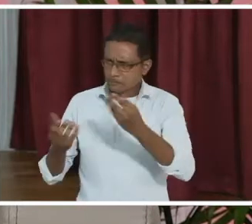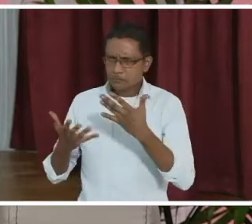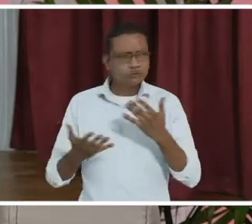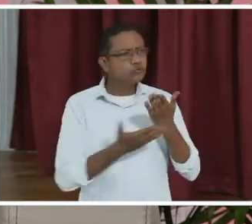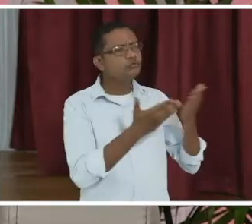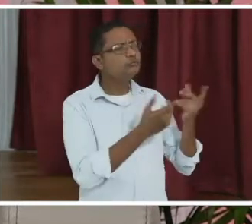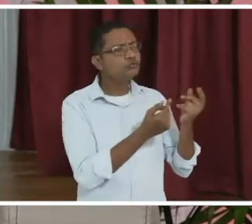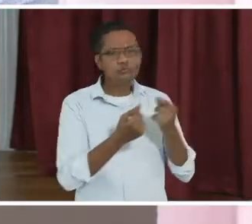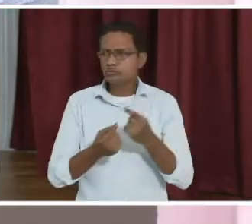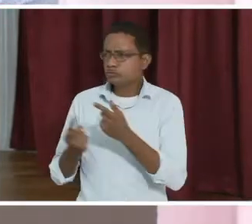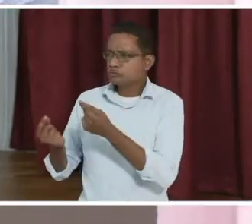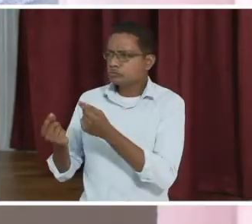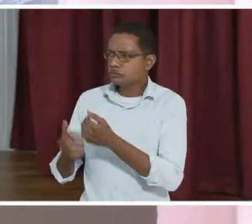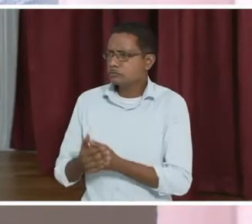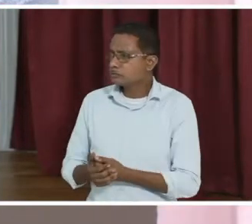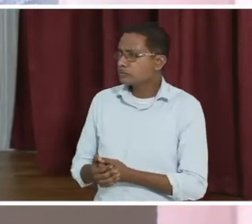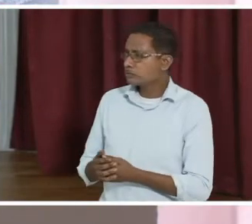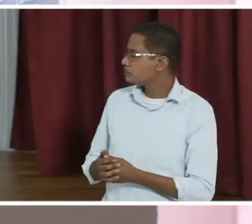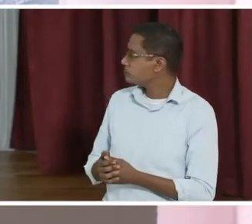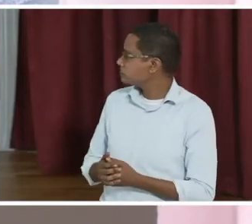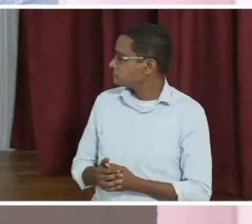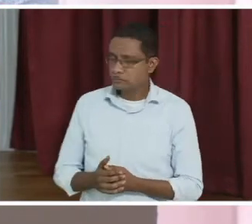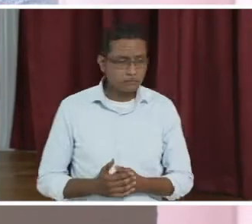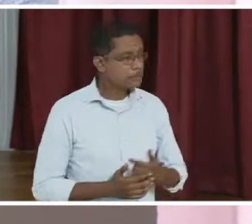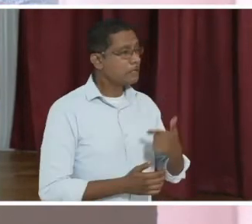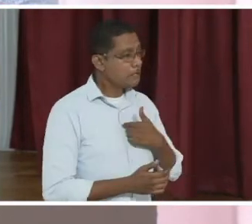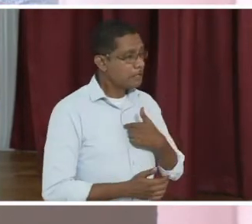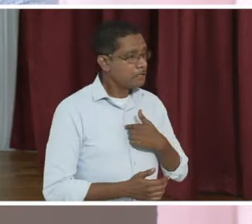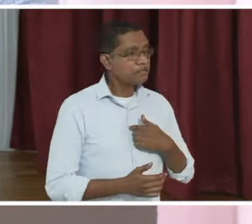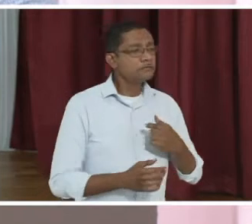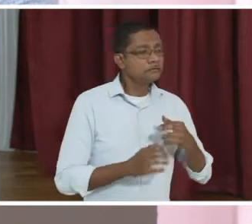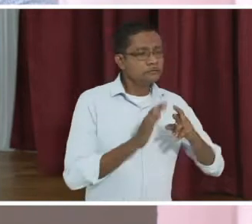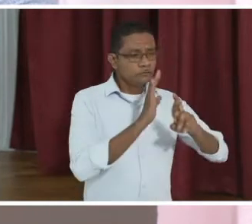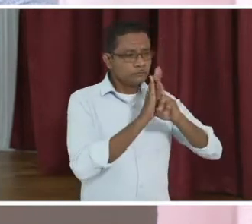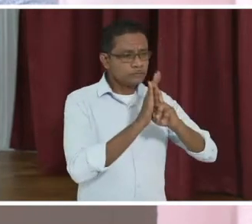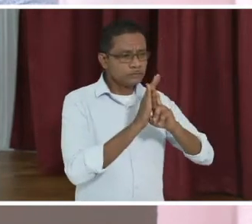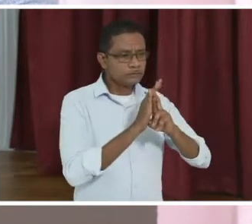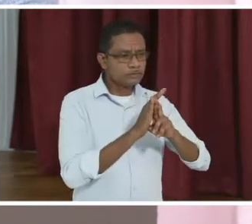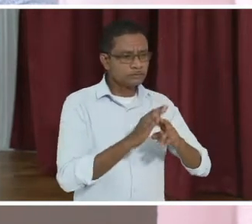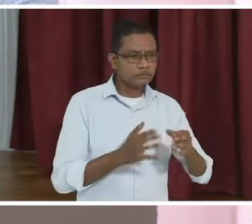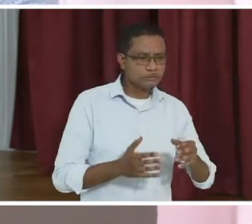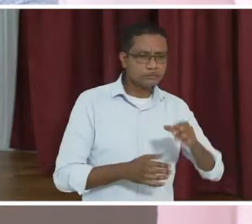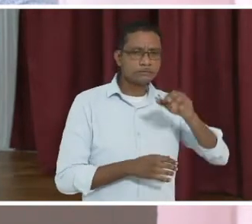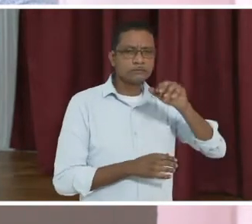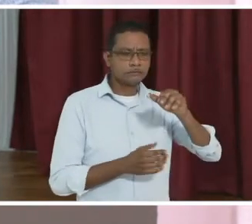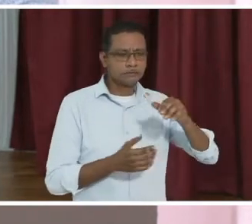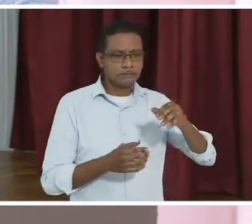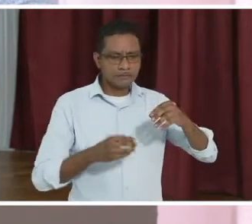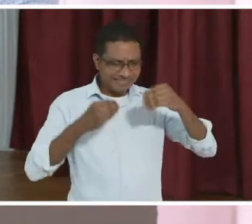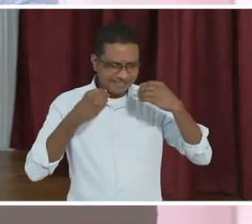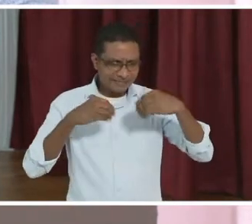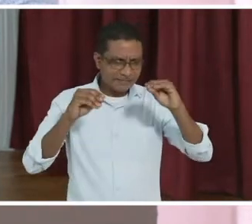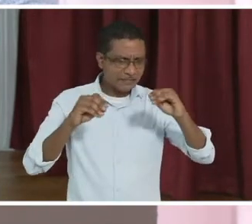do? So I represent today the allocations and settlements department of the HDC, right? The sales unit fraction